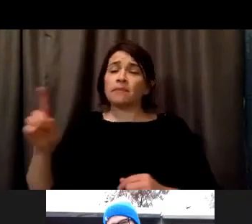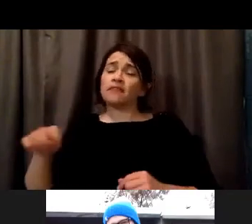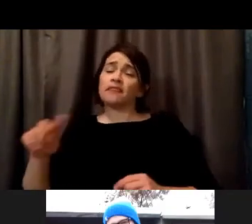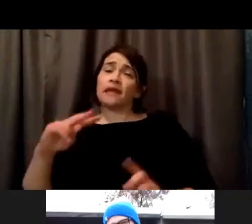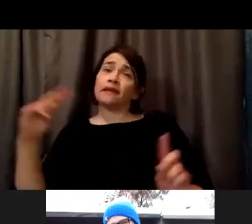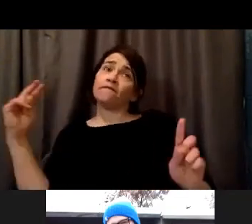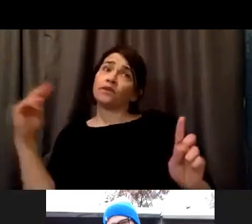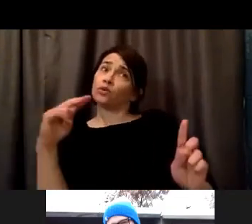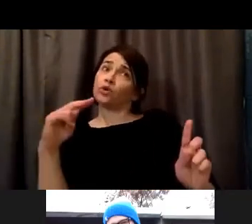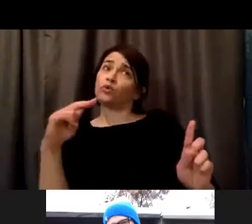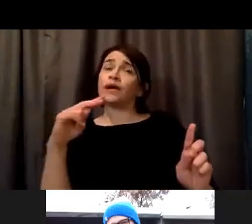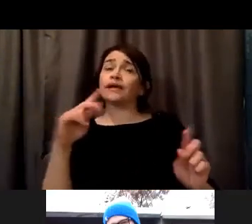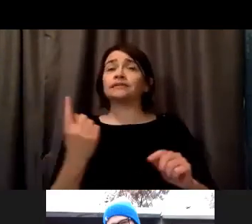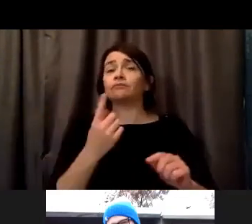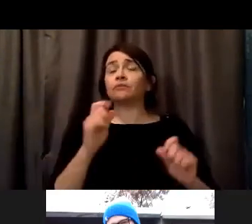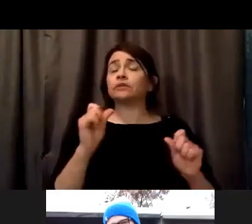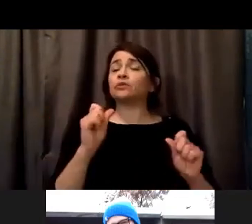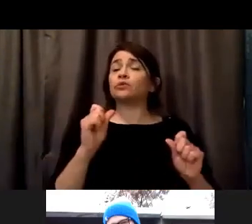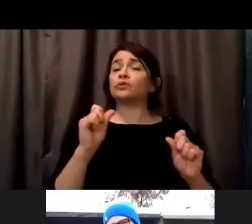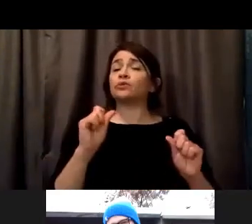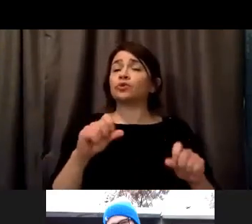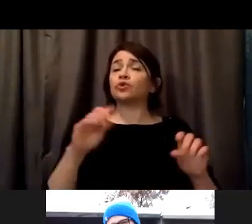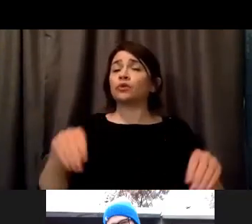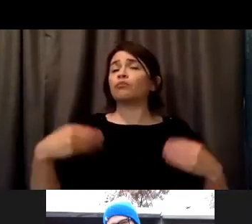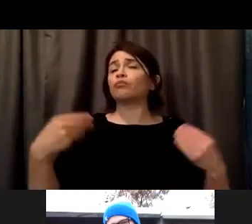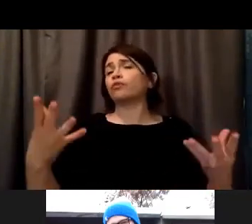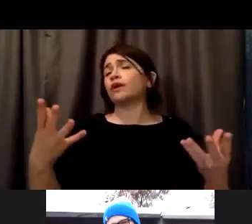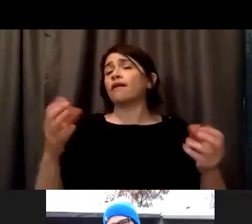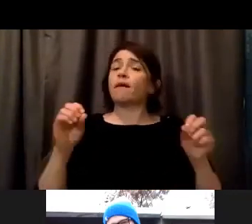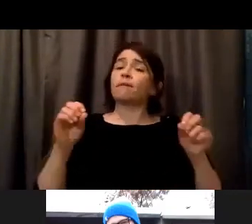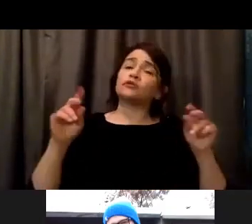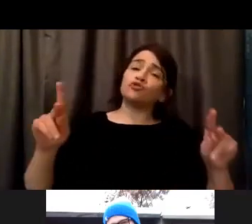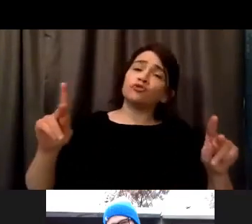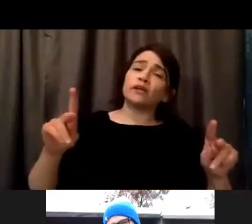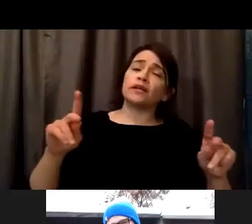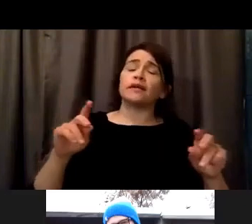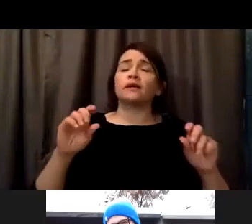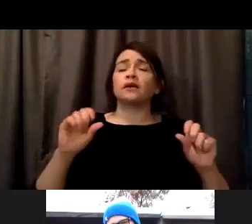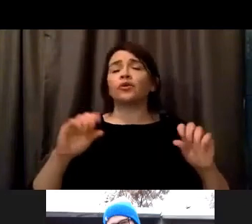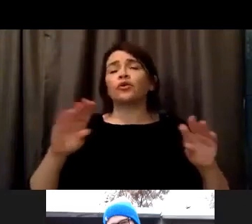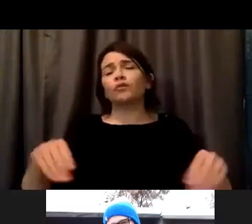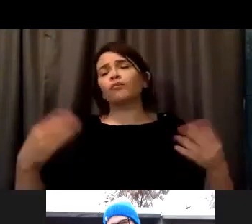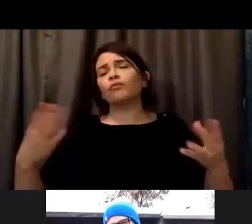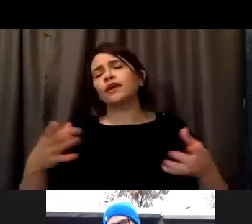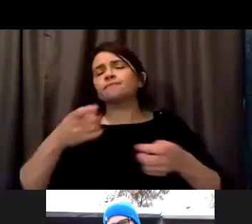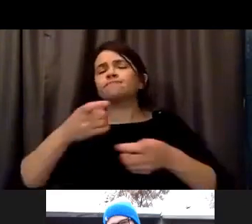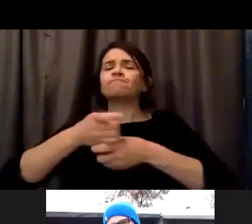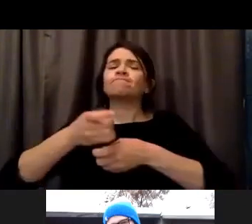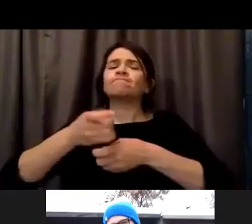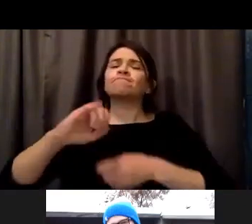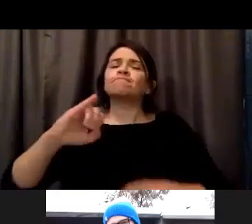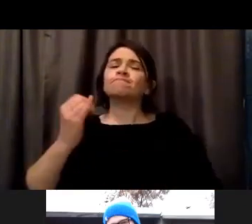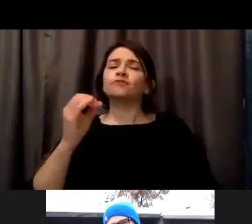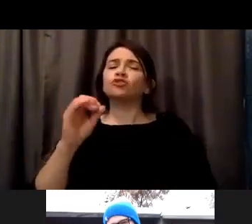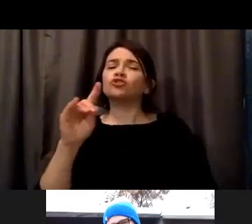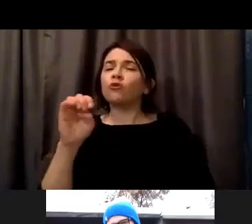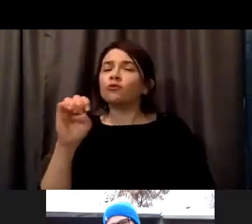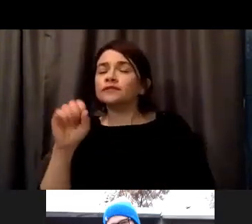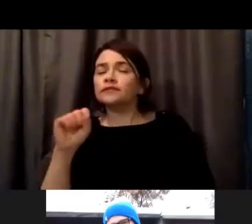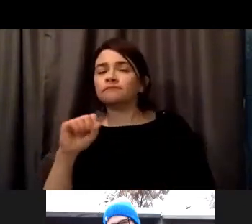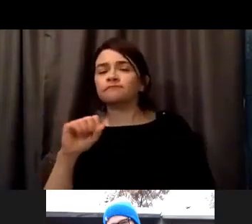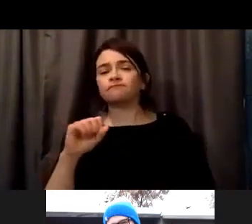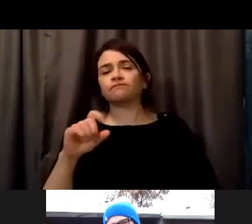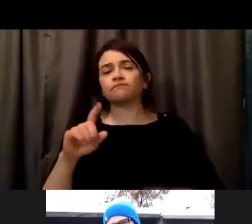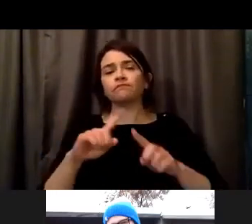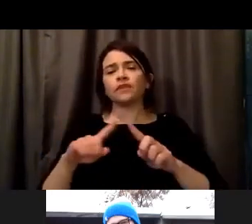cheers, bring new jokes into their lives. But at the same time, they probably felt a sense